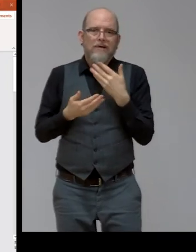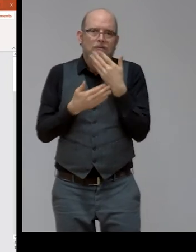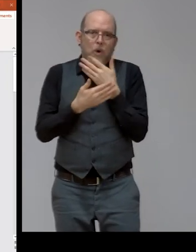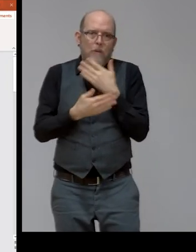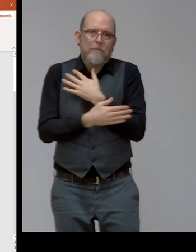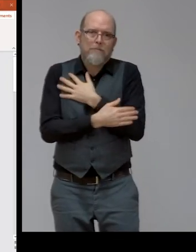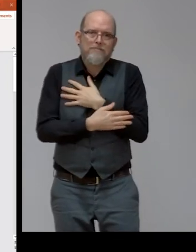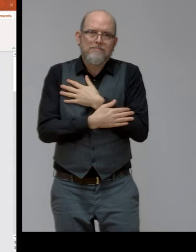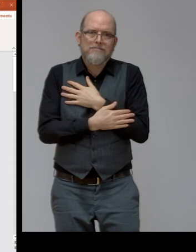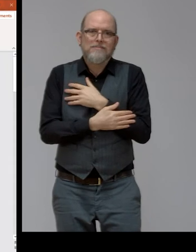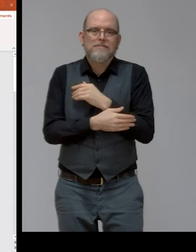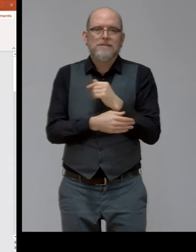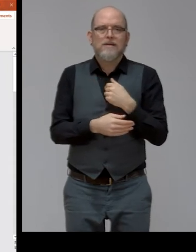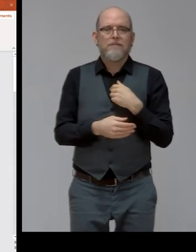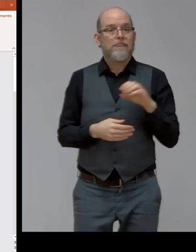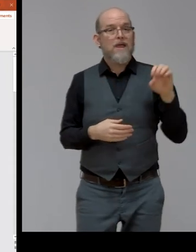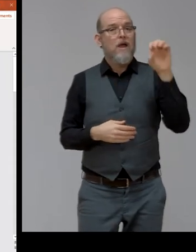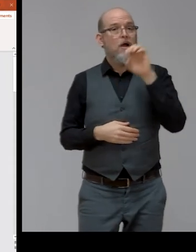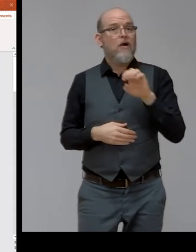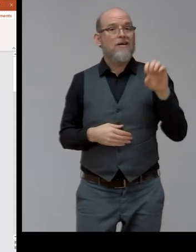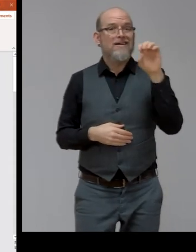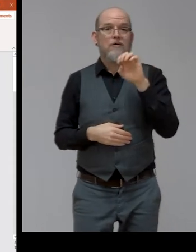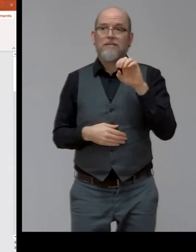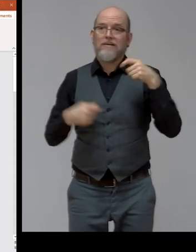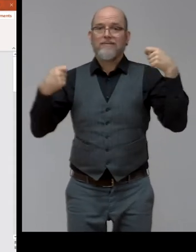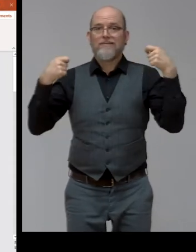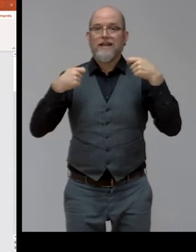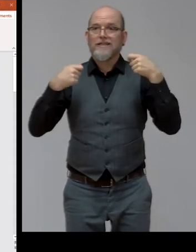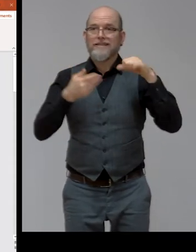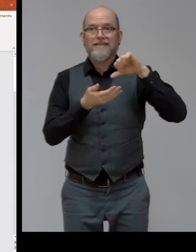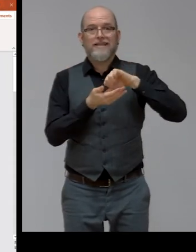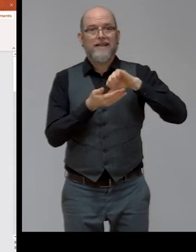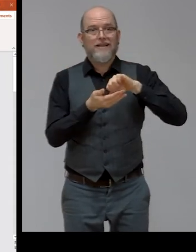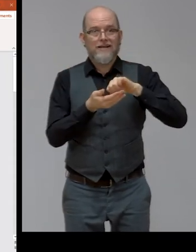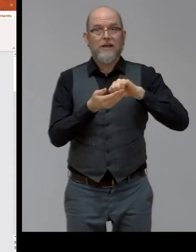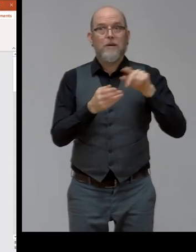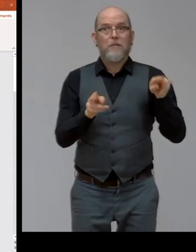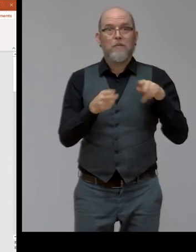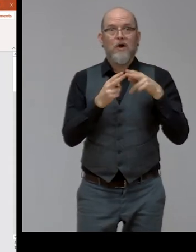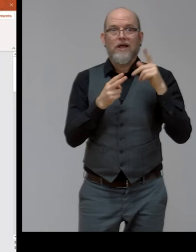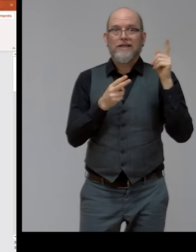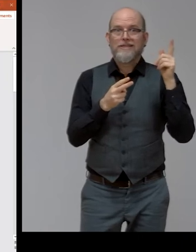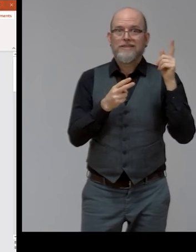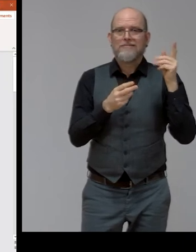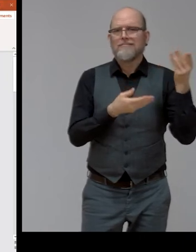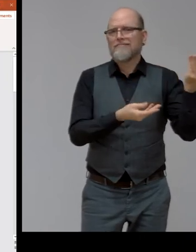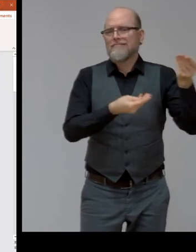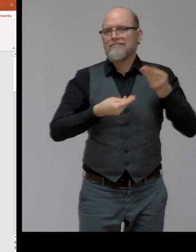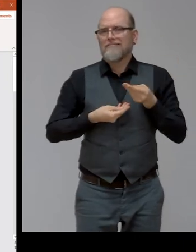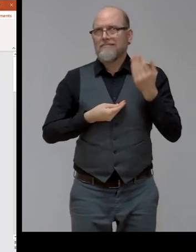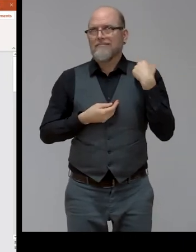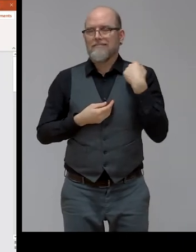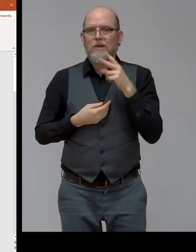Center's event in Paris back in 2019, when we all used to meet each other, greet each